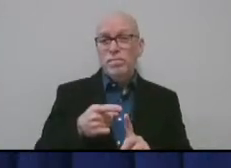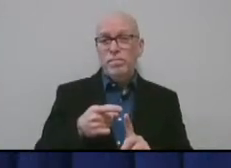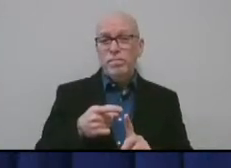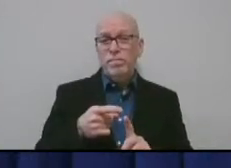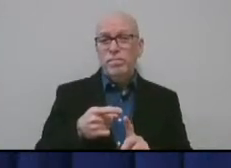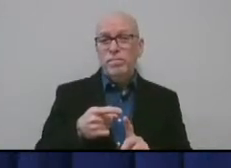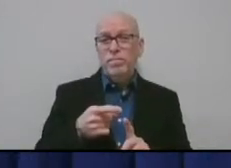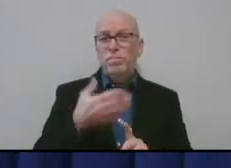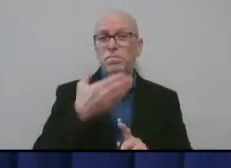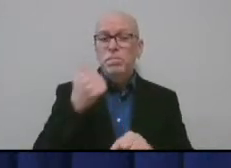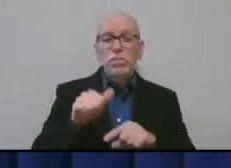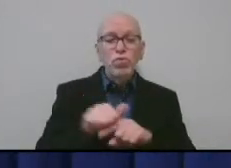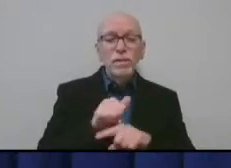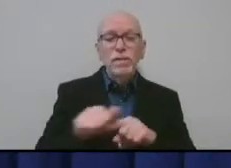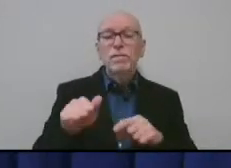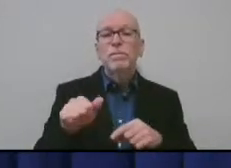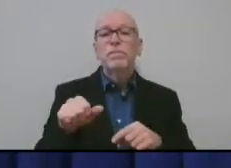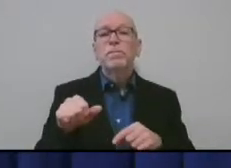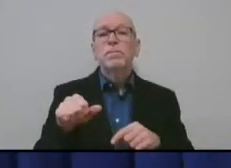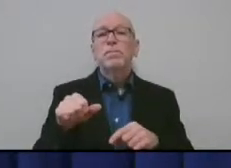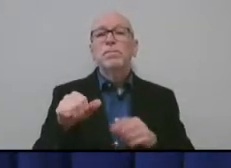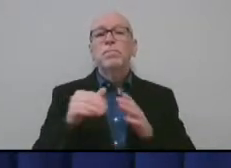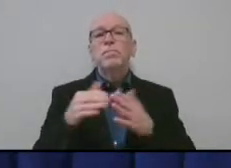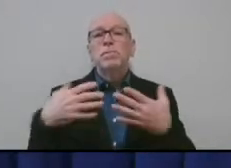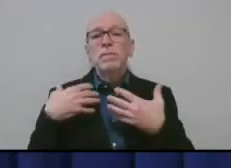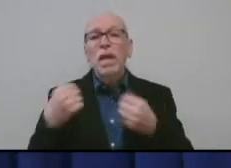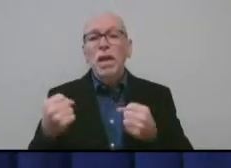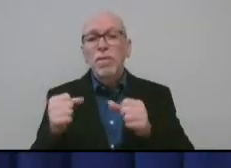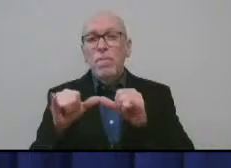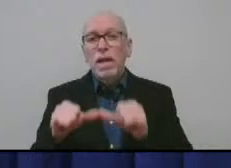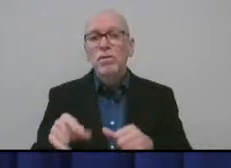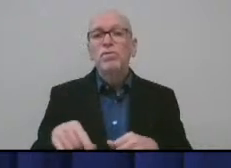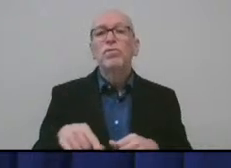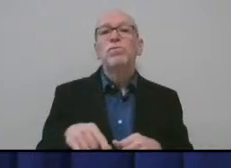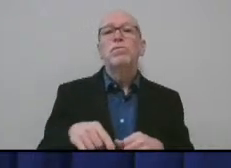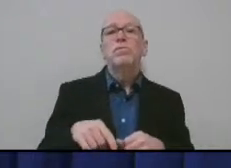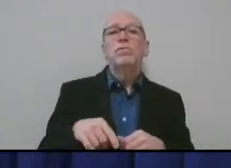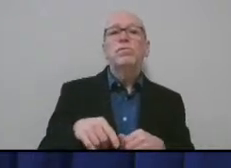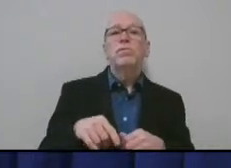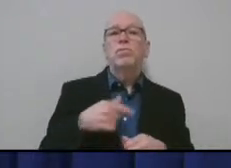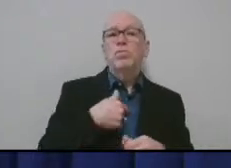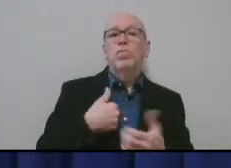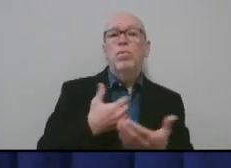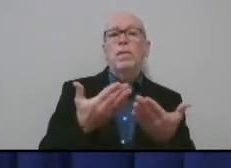best practices and public health measures that we're recommending